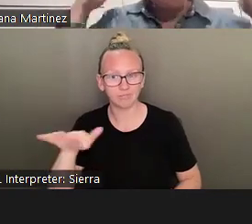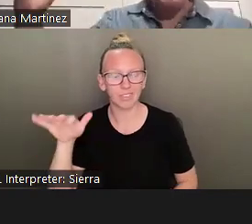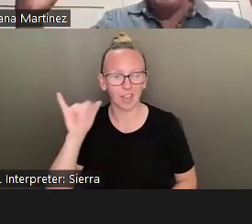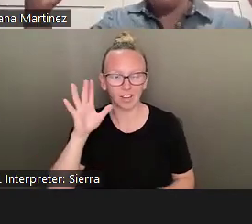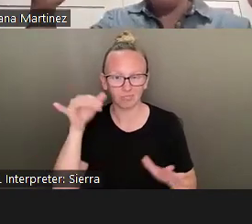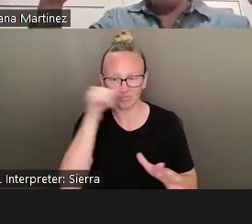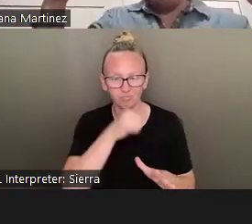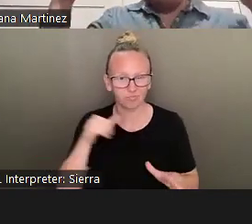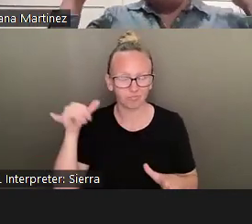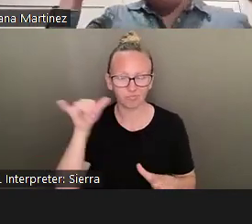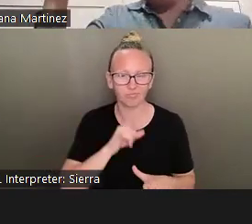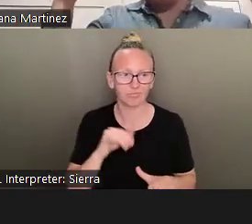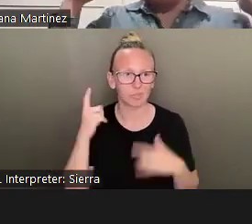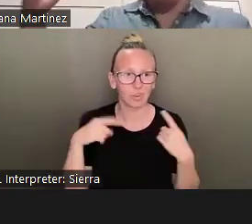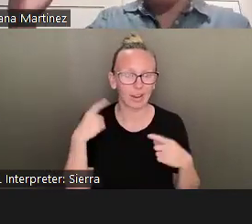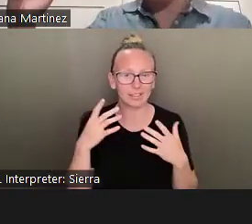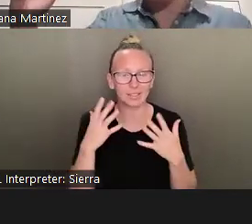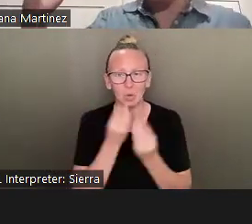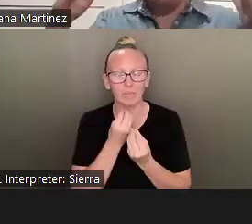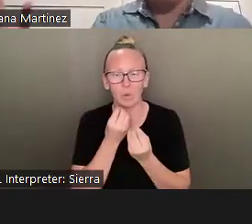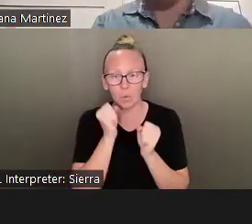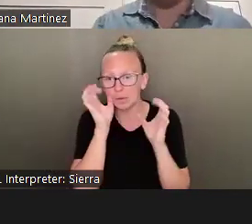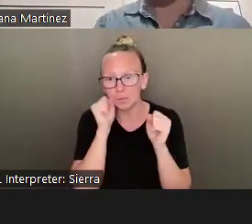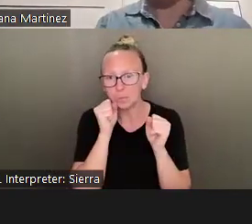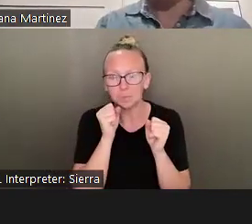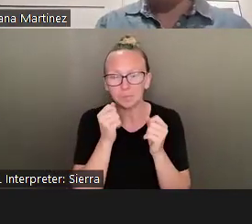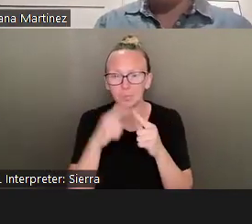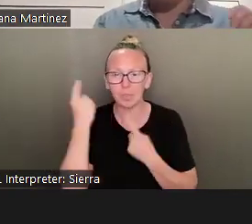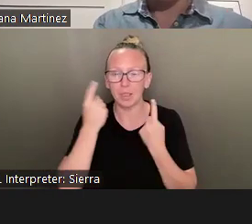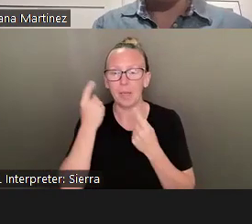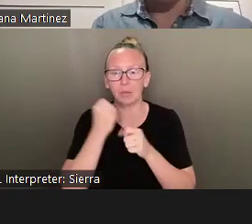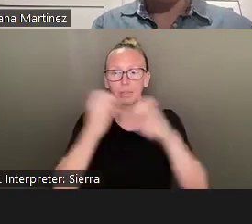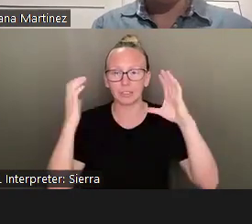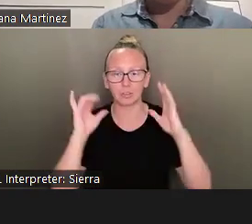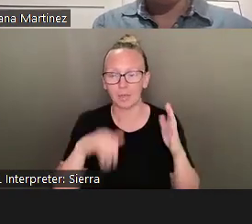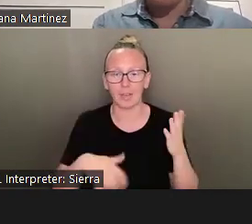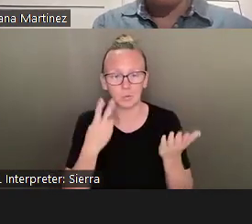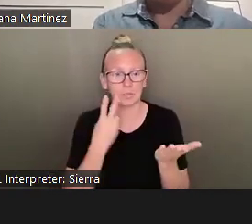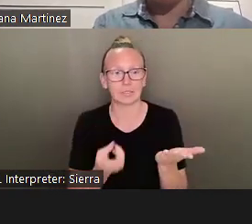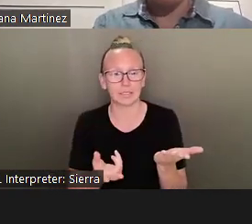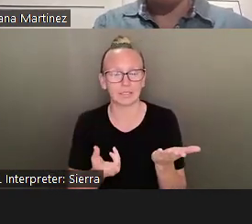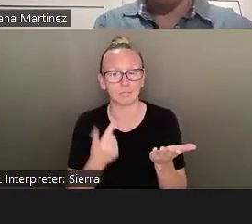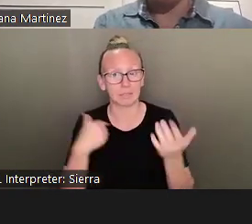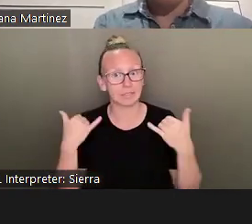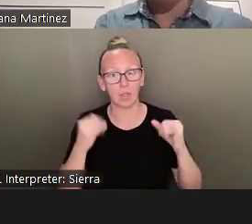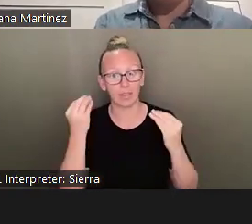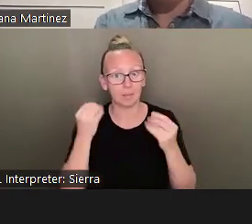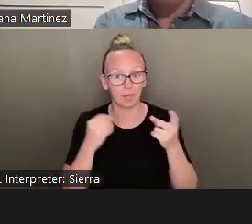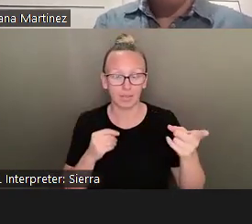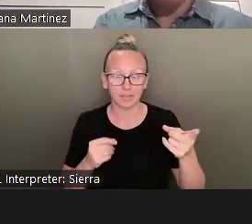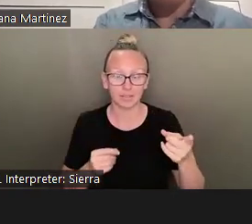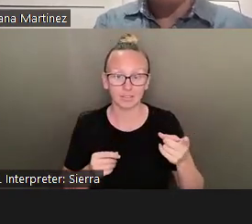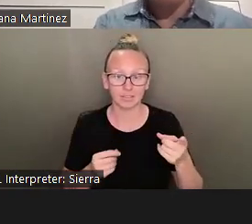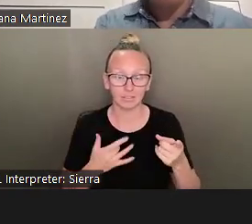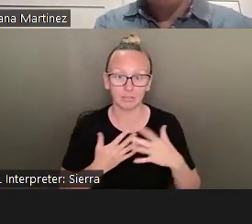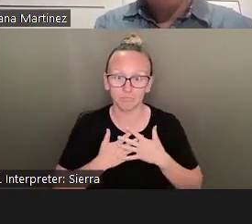such an amazing, beautiful, incredible, miraculous thing. And I still think about it and it like makes